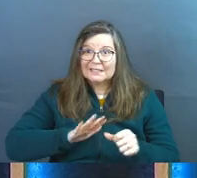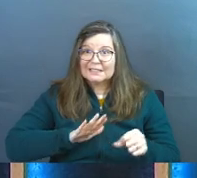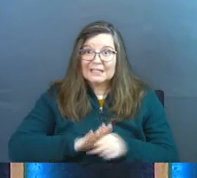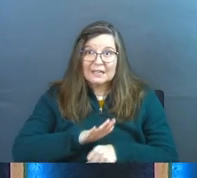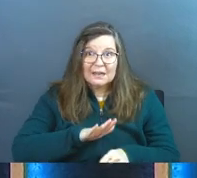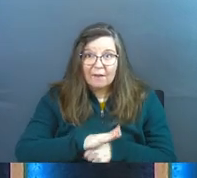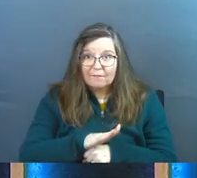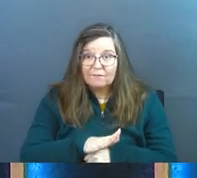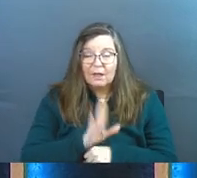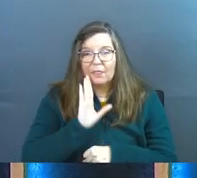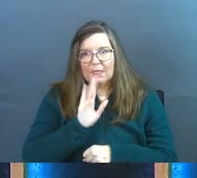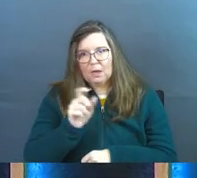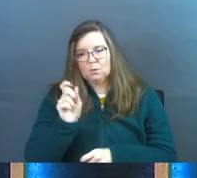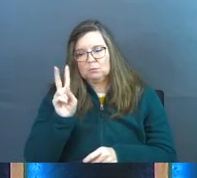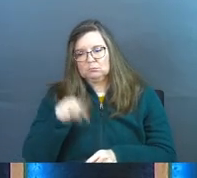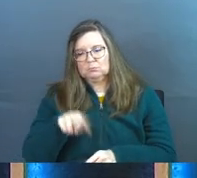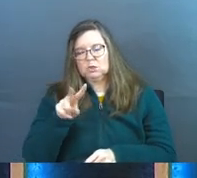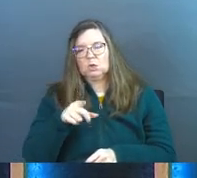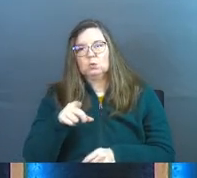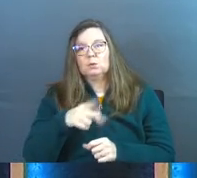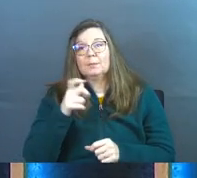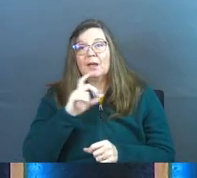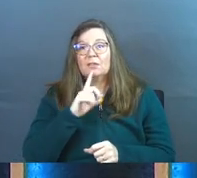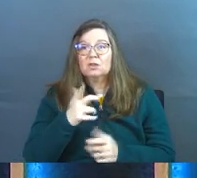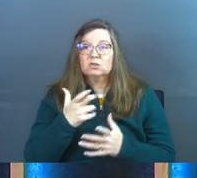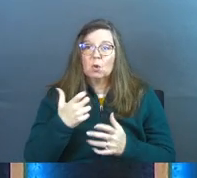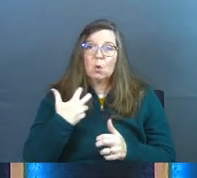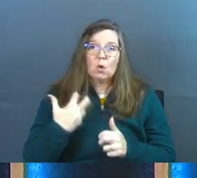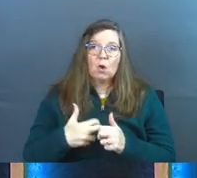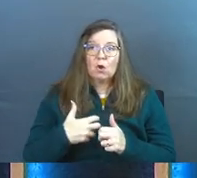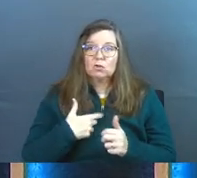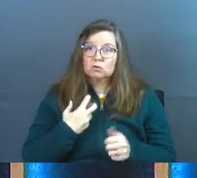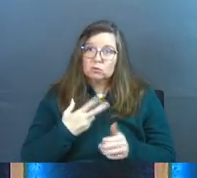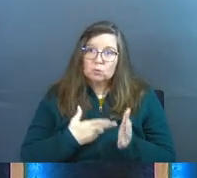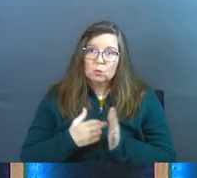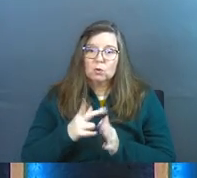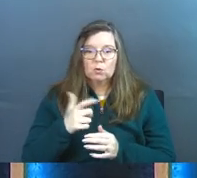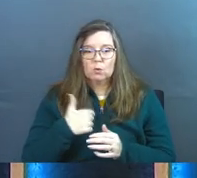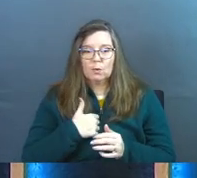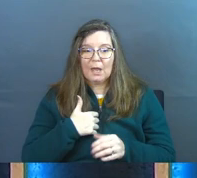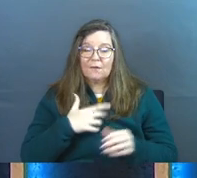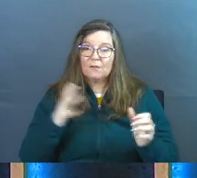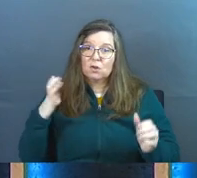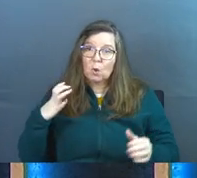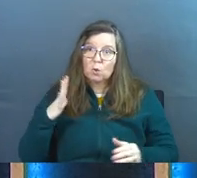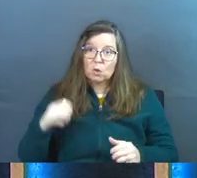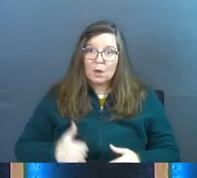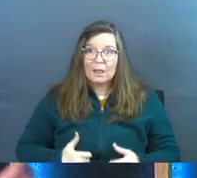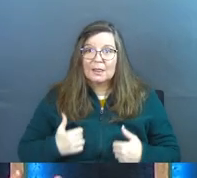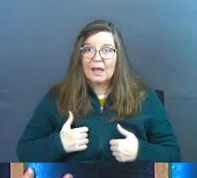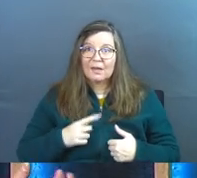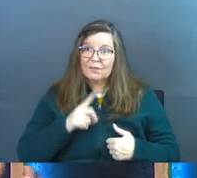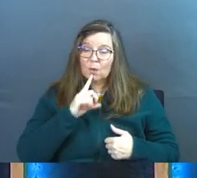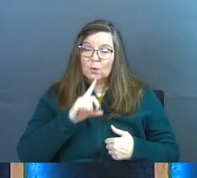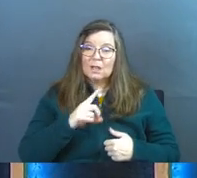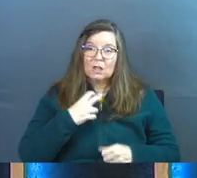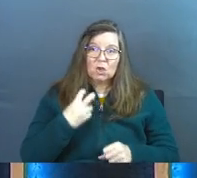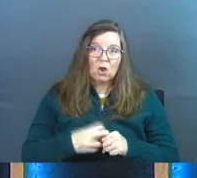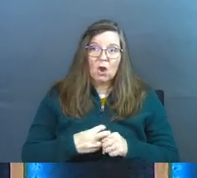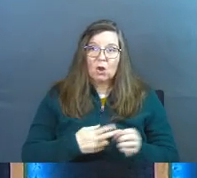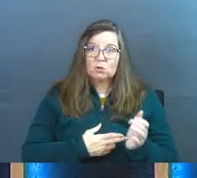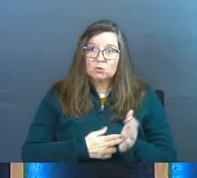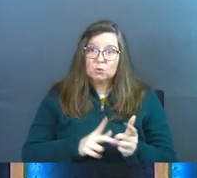enough, they will judge you. Because they're so harsh truth. You had coaches in your life that were super